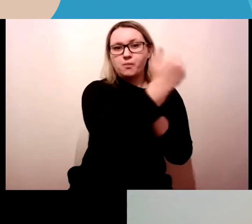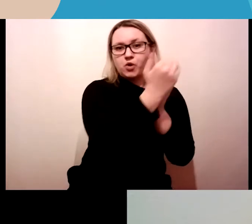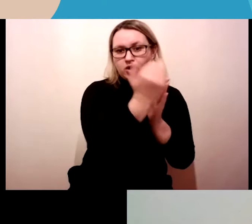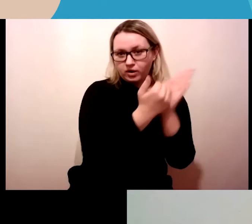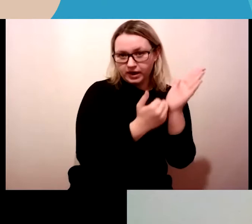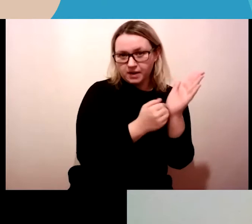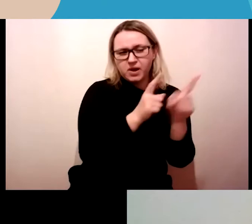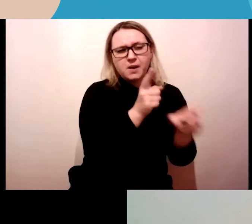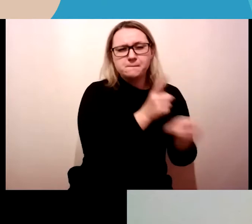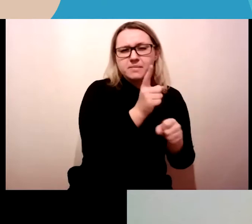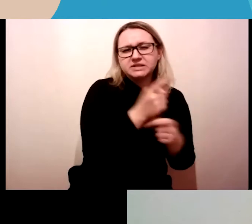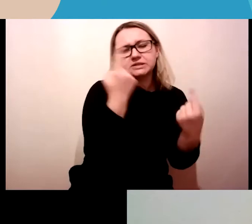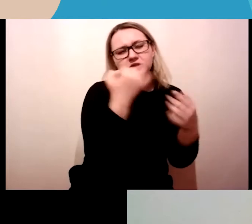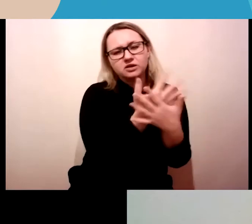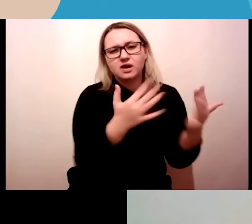surveys.